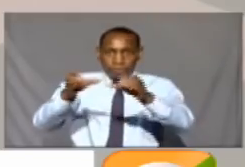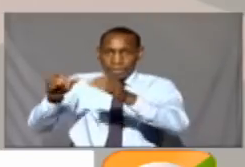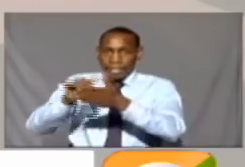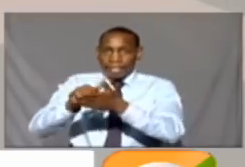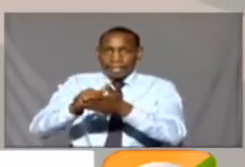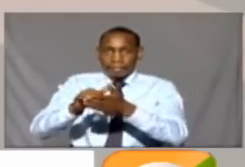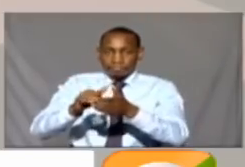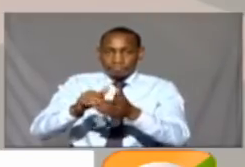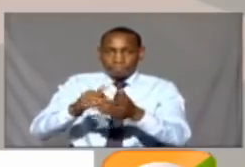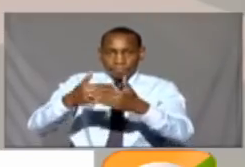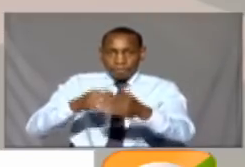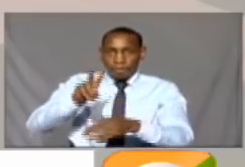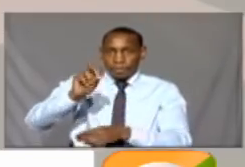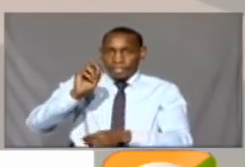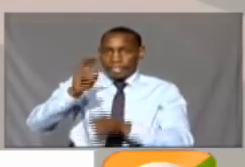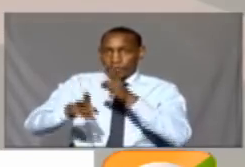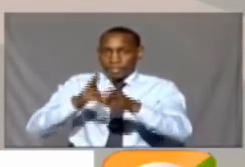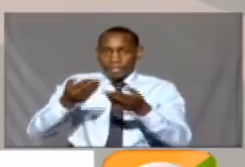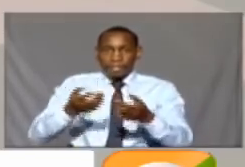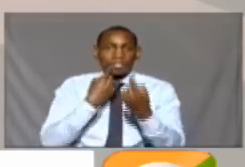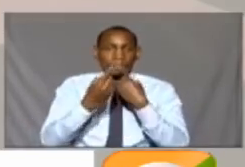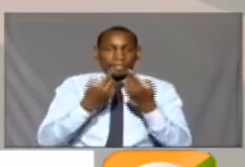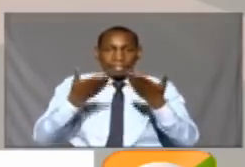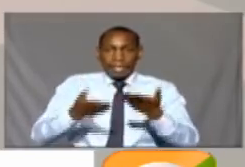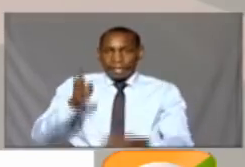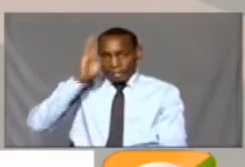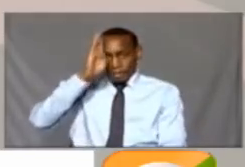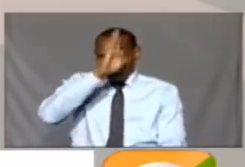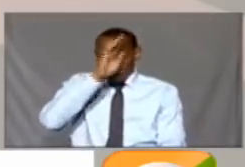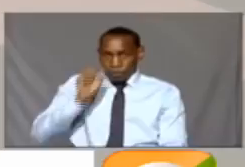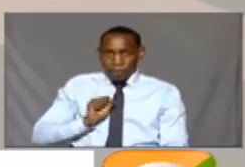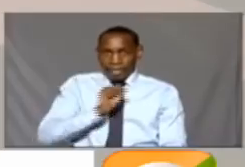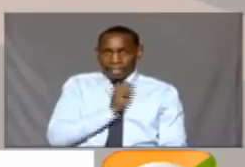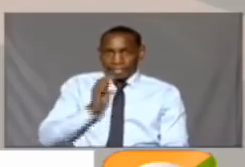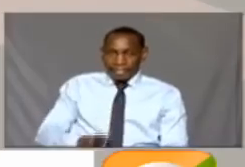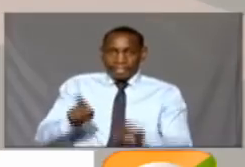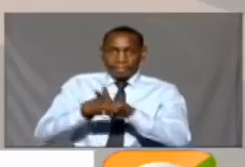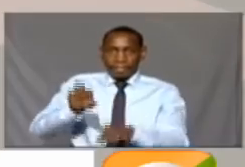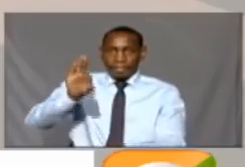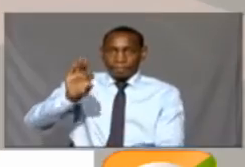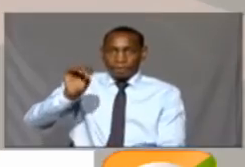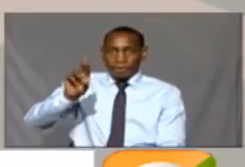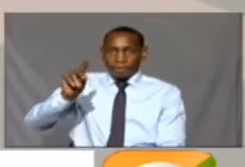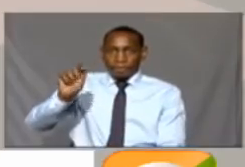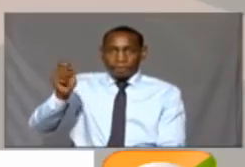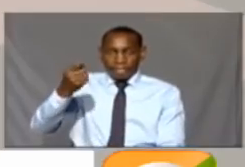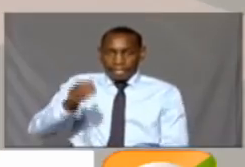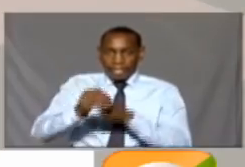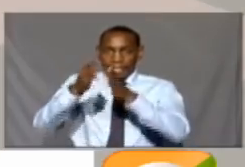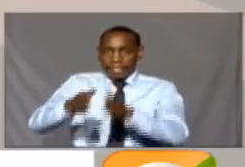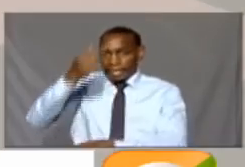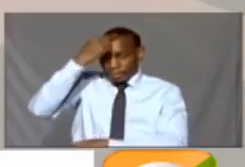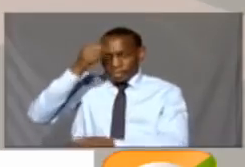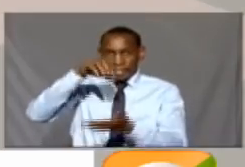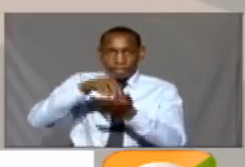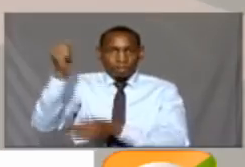of 2022? Now, I'll be speaking right now to Bungoma Senator and Ford Kenya Party leader Moses Wetangula on the state of politics in the country